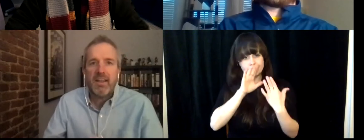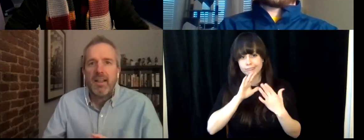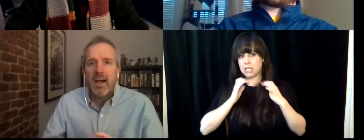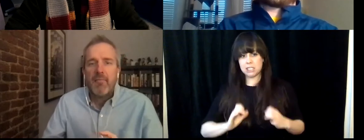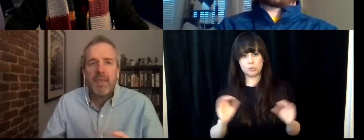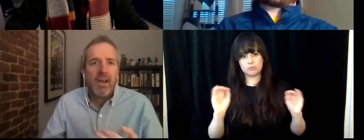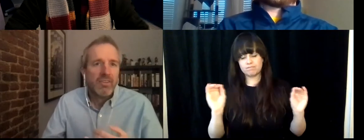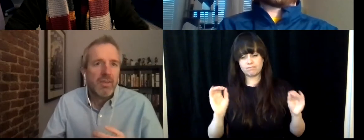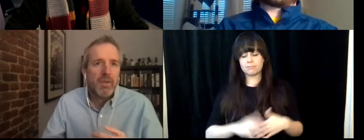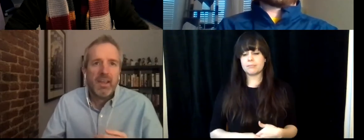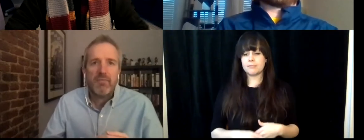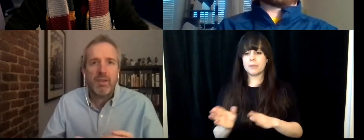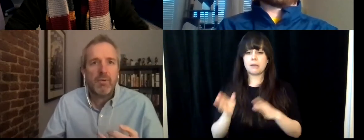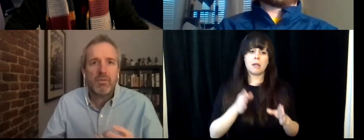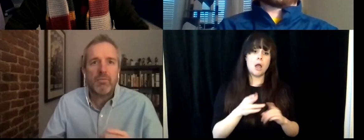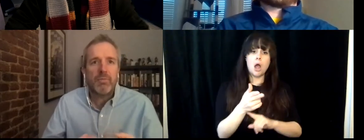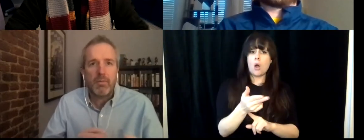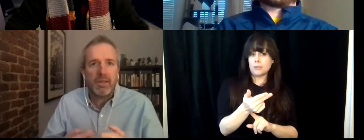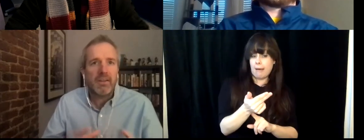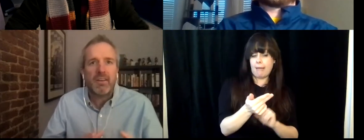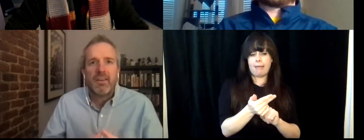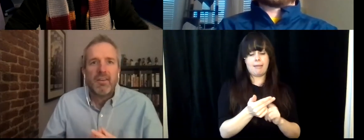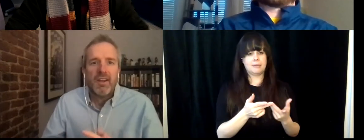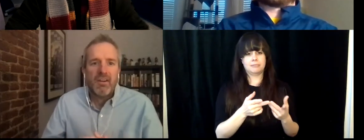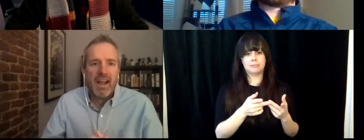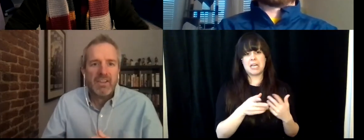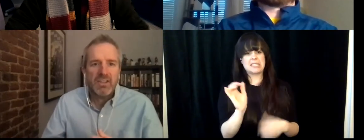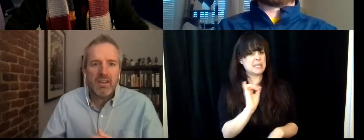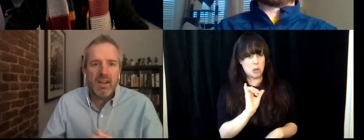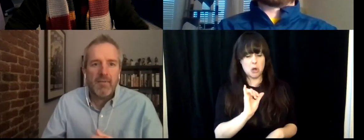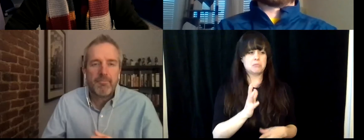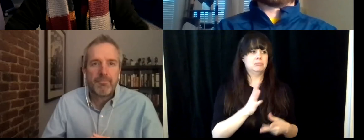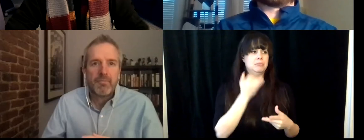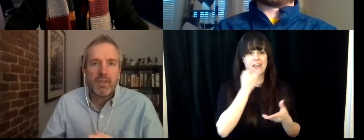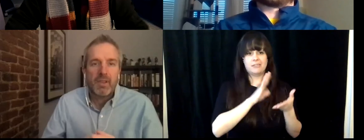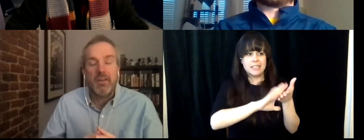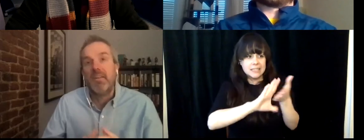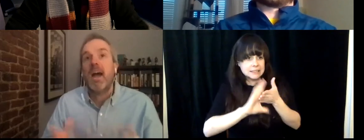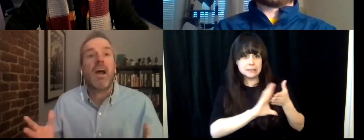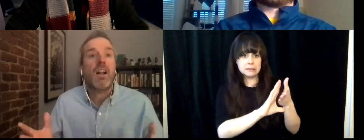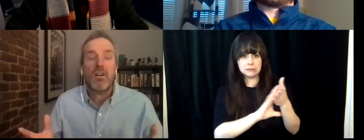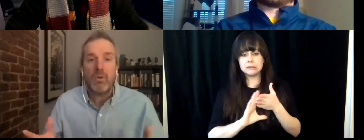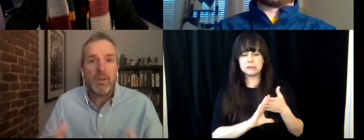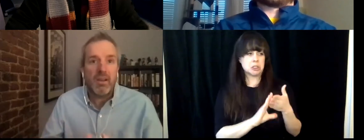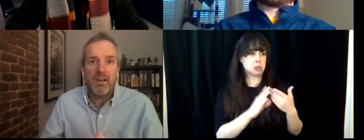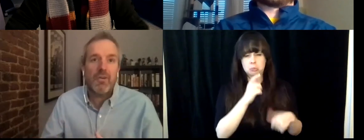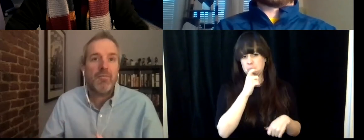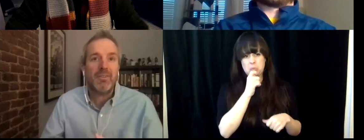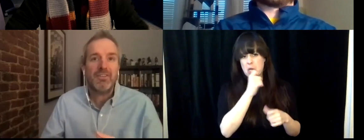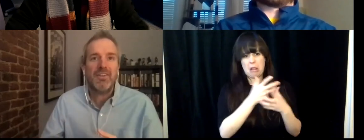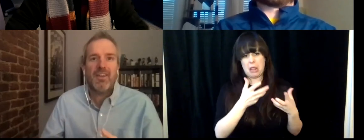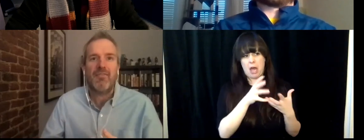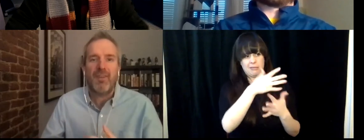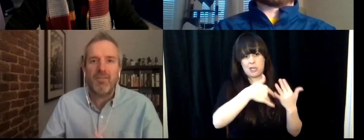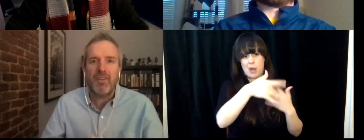side, housekeeping has minimal public interaction. A night auditor would be a great